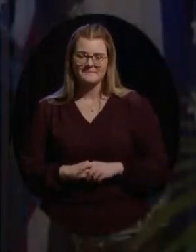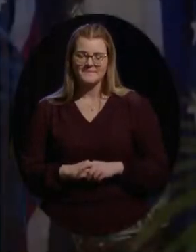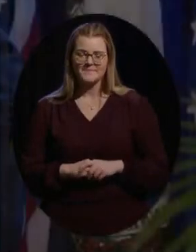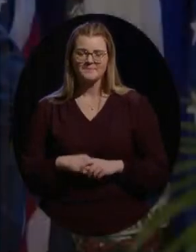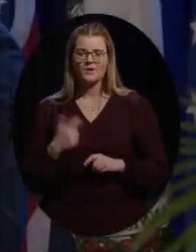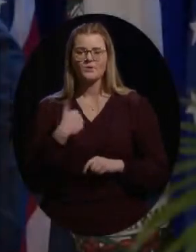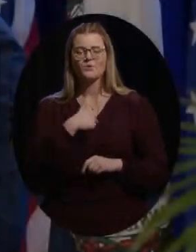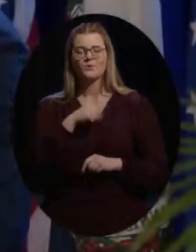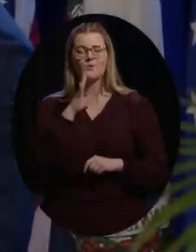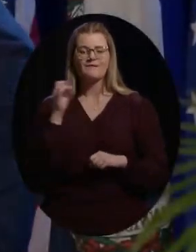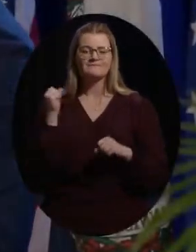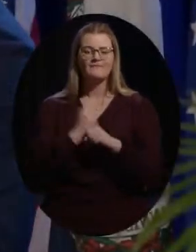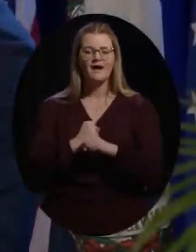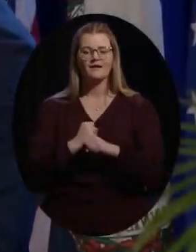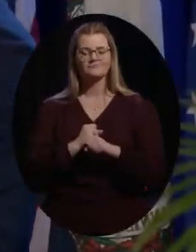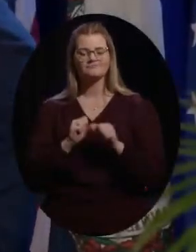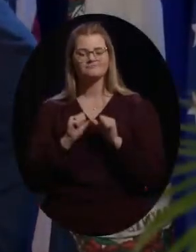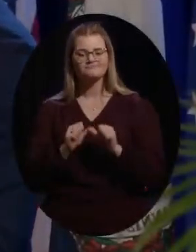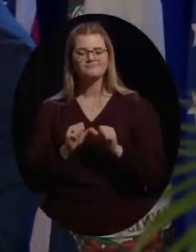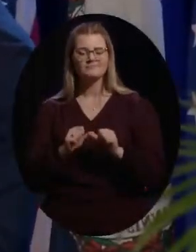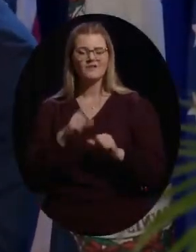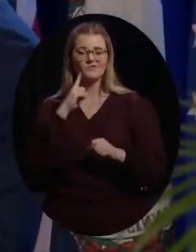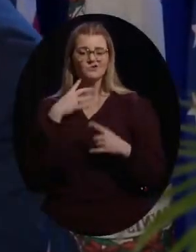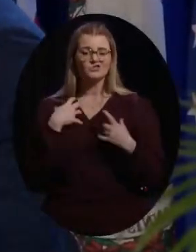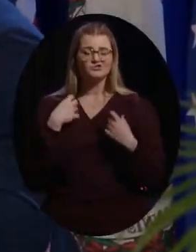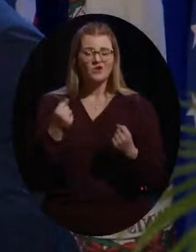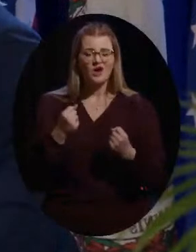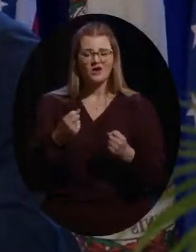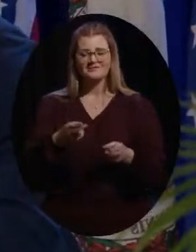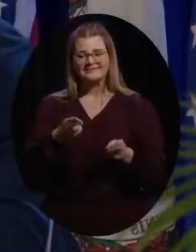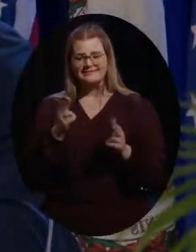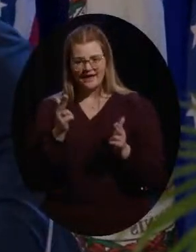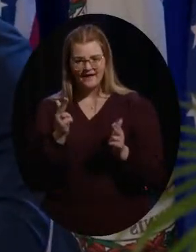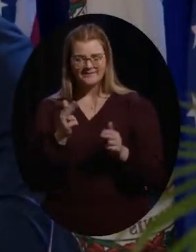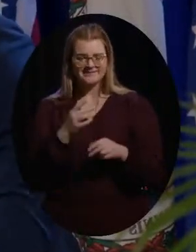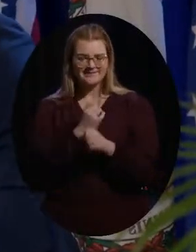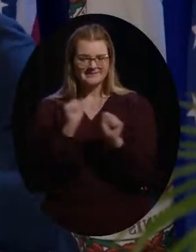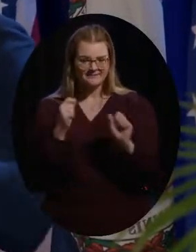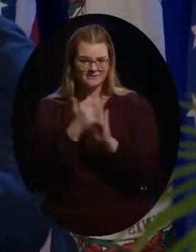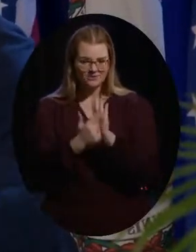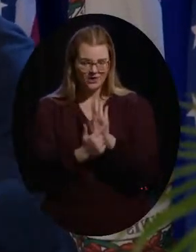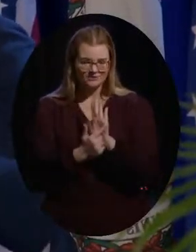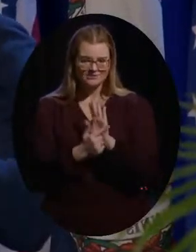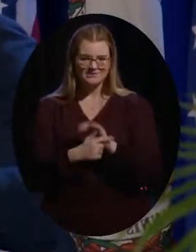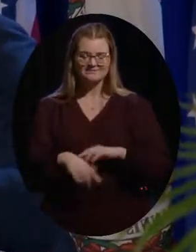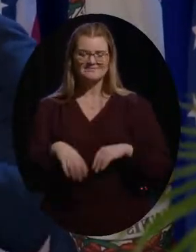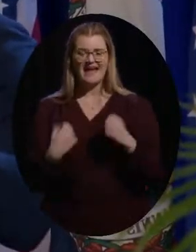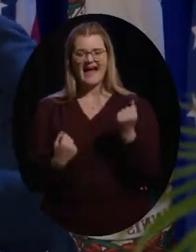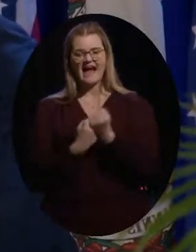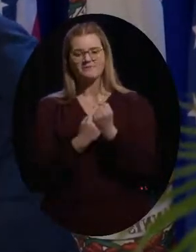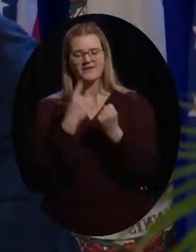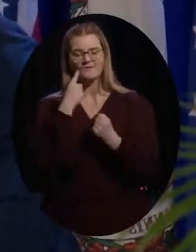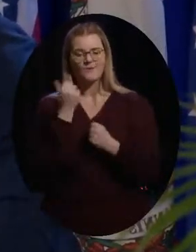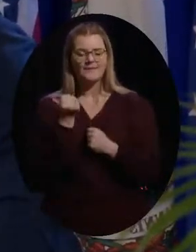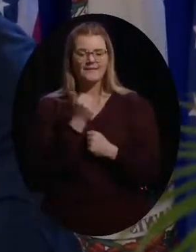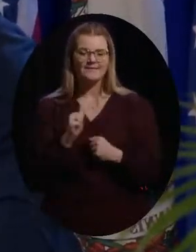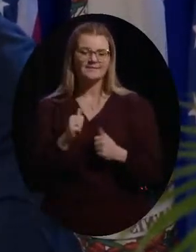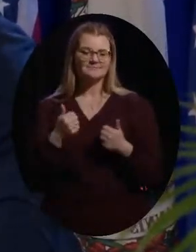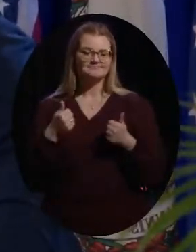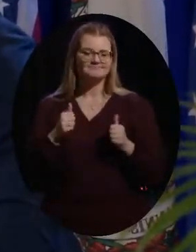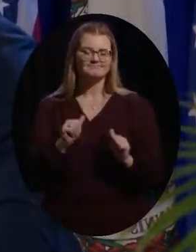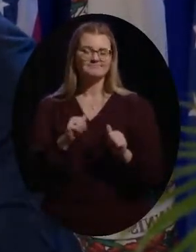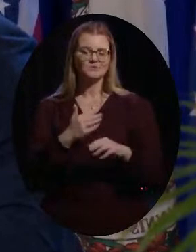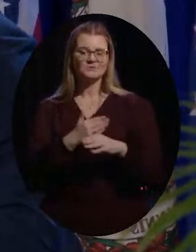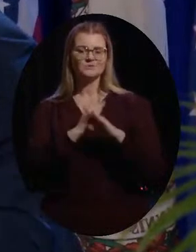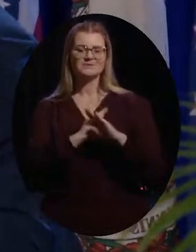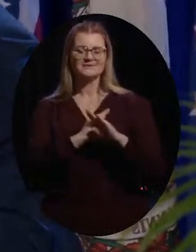We will fight relentlessly for stronger gun and safety laws, advocate against any attempt to restrict access to